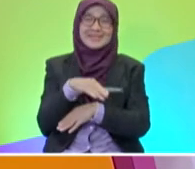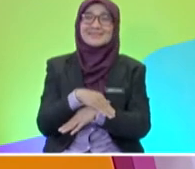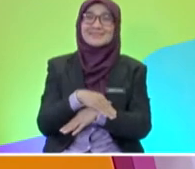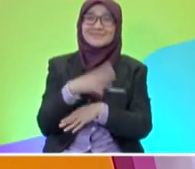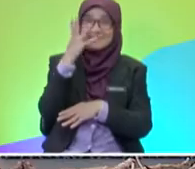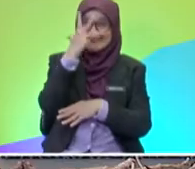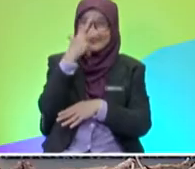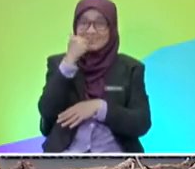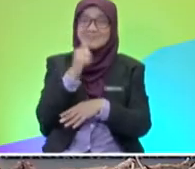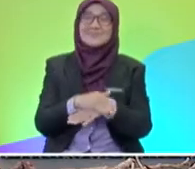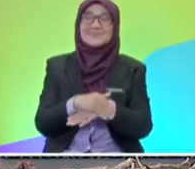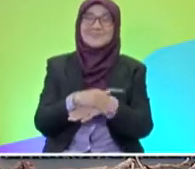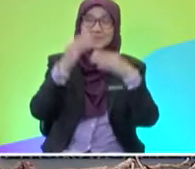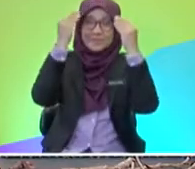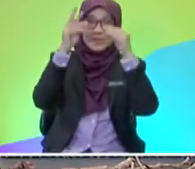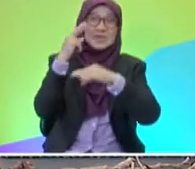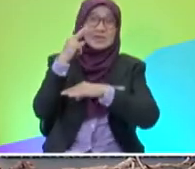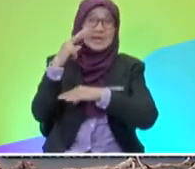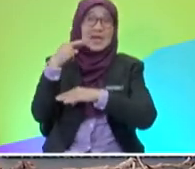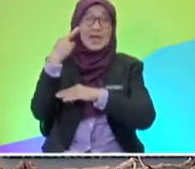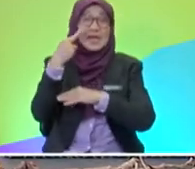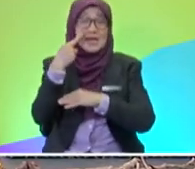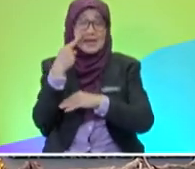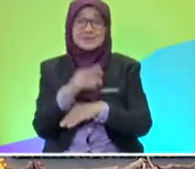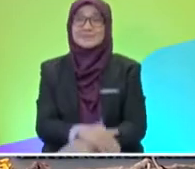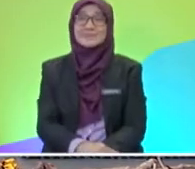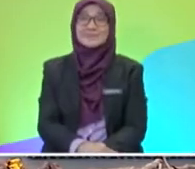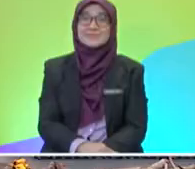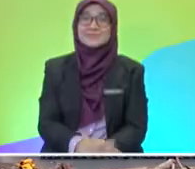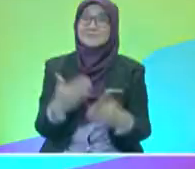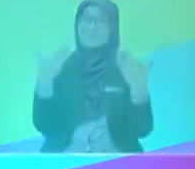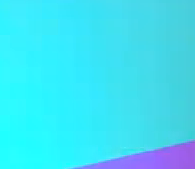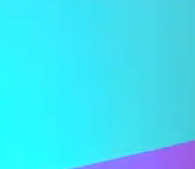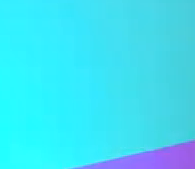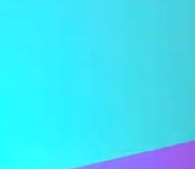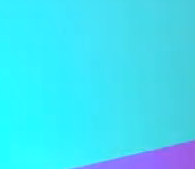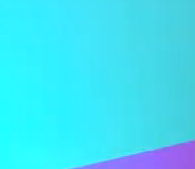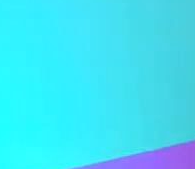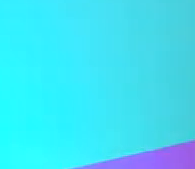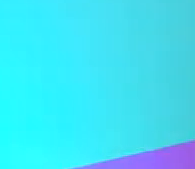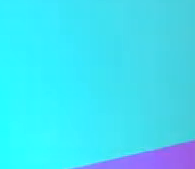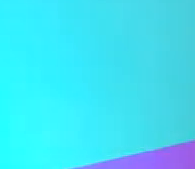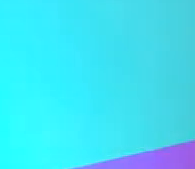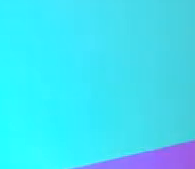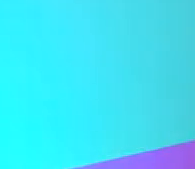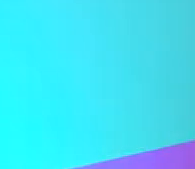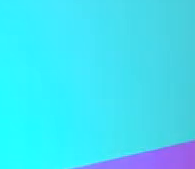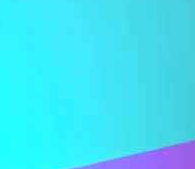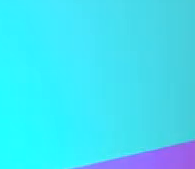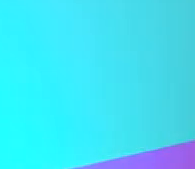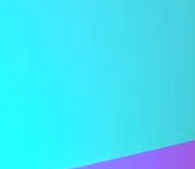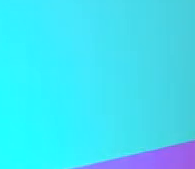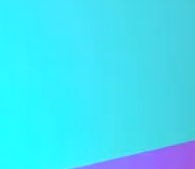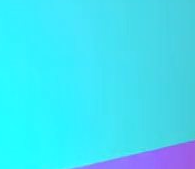And of course, Teacher Rahma, it's not just the both of us today here. We also have our sign language interpreter, Teacher Fatih. Hello,